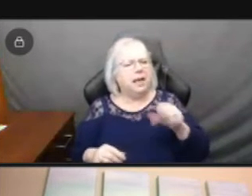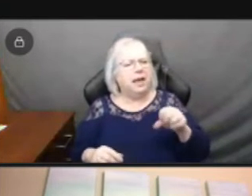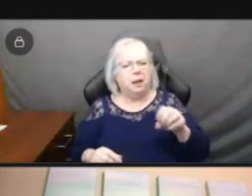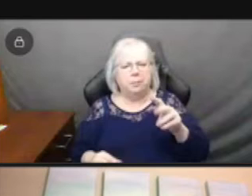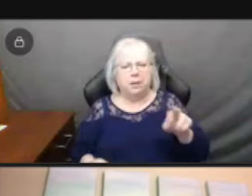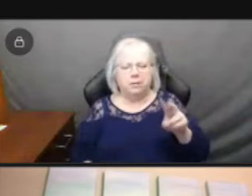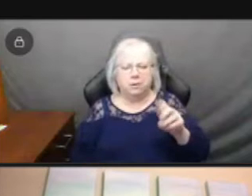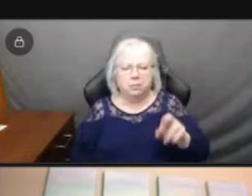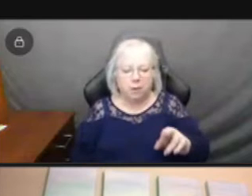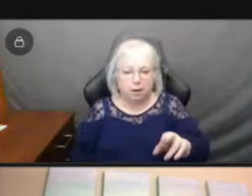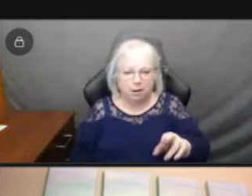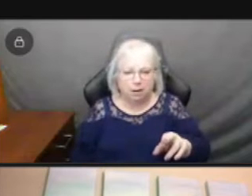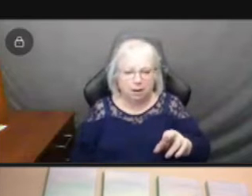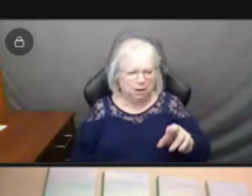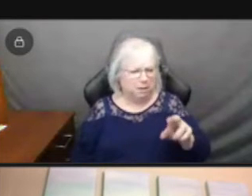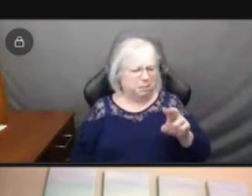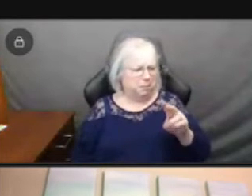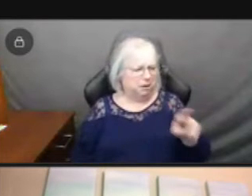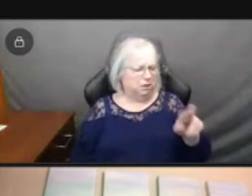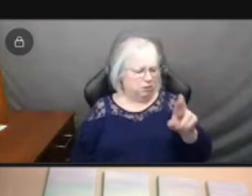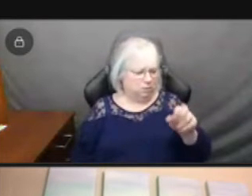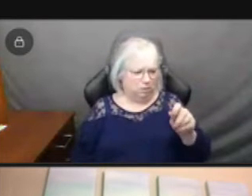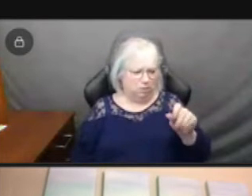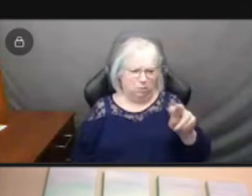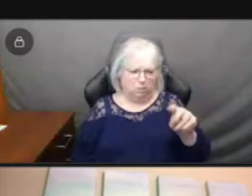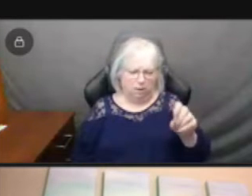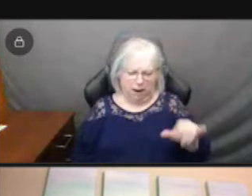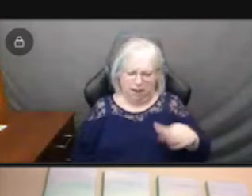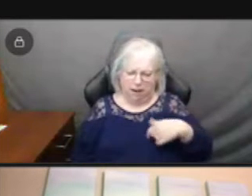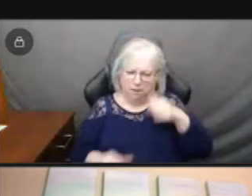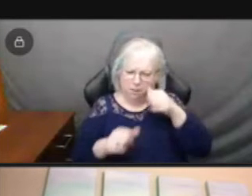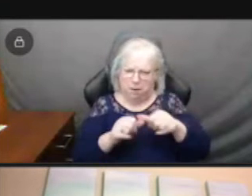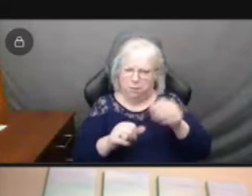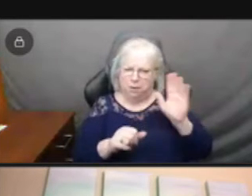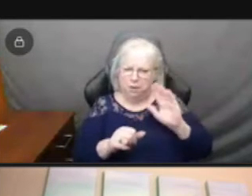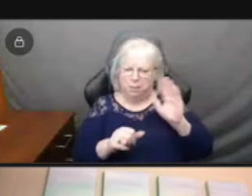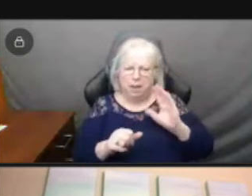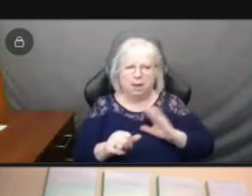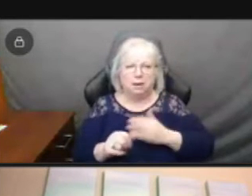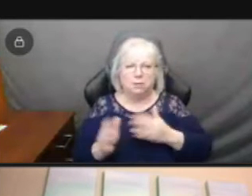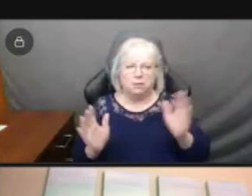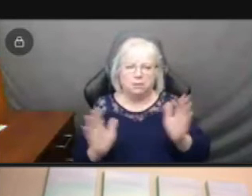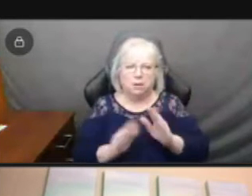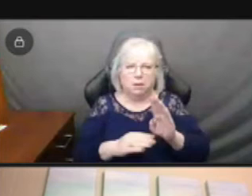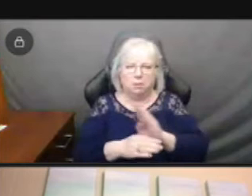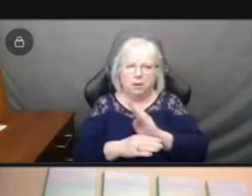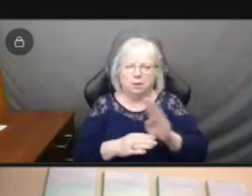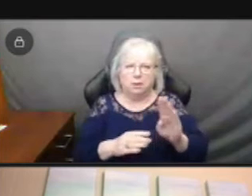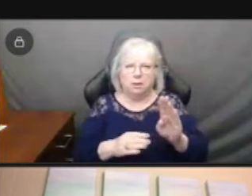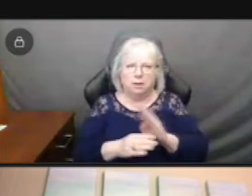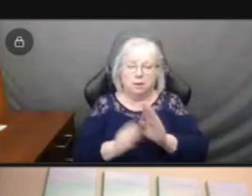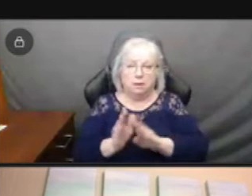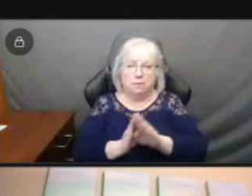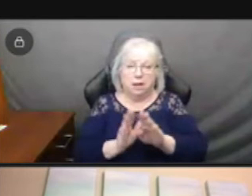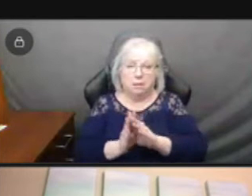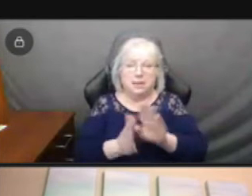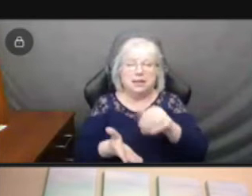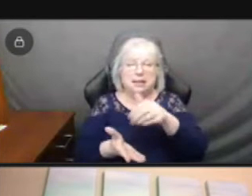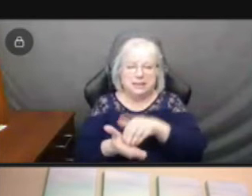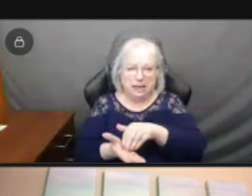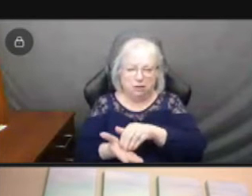Derek Rainey. I recall in the past, our small business, development